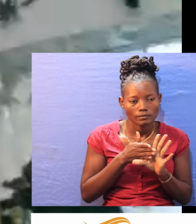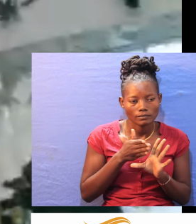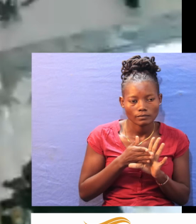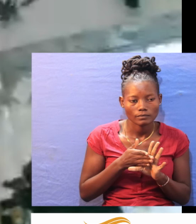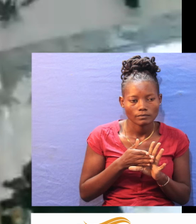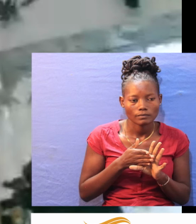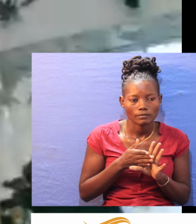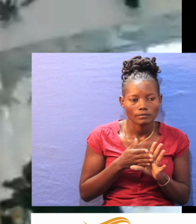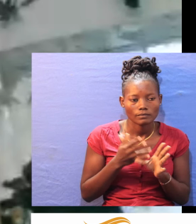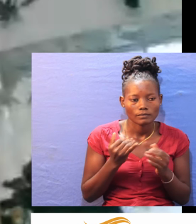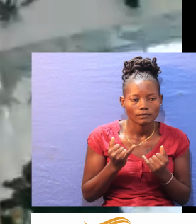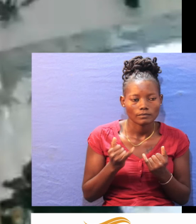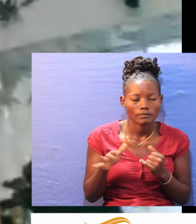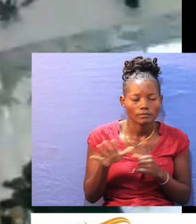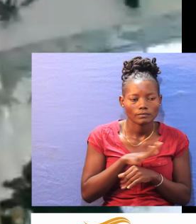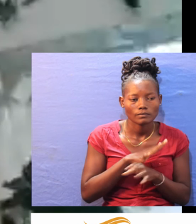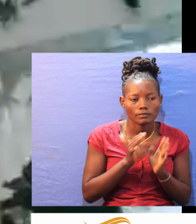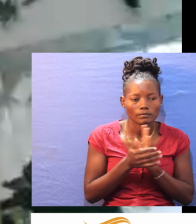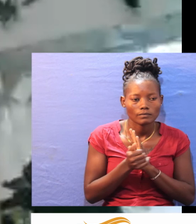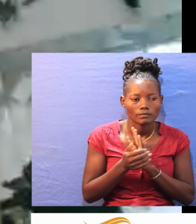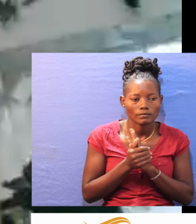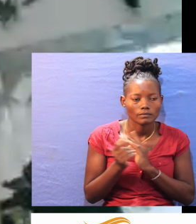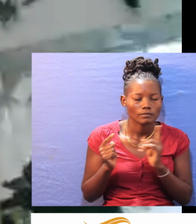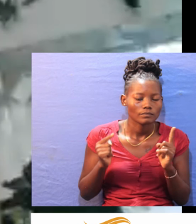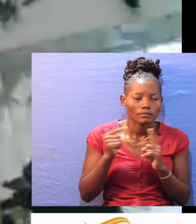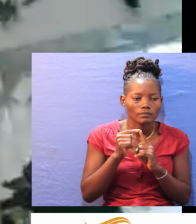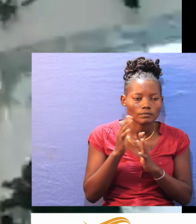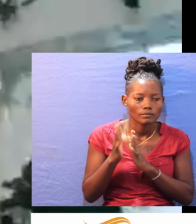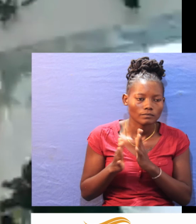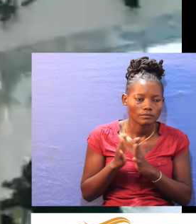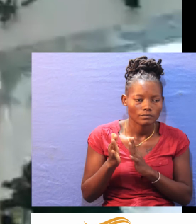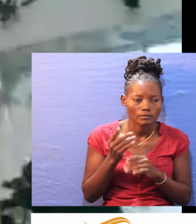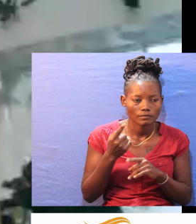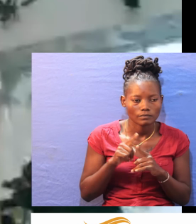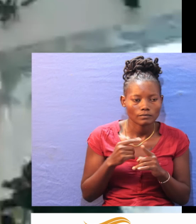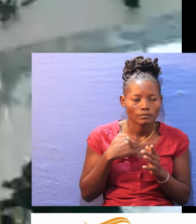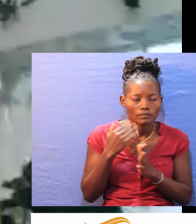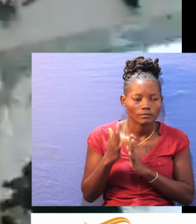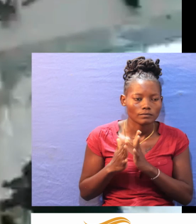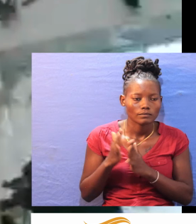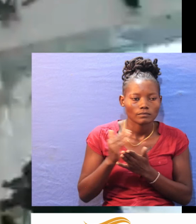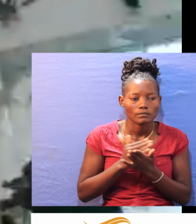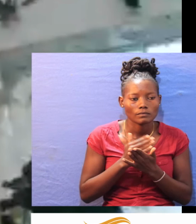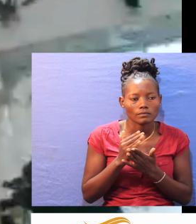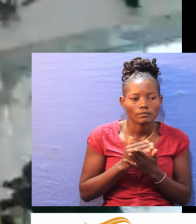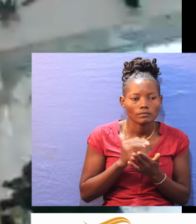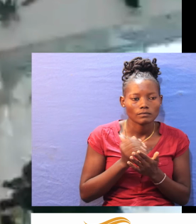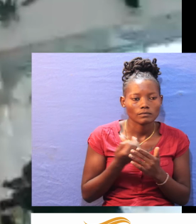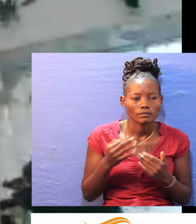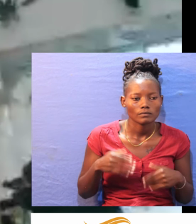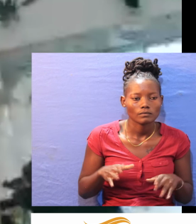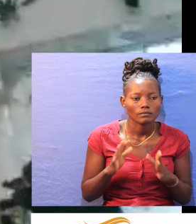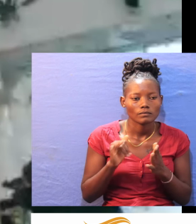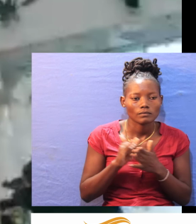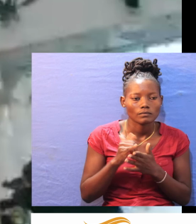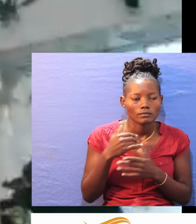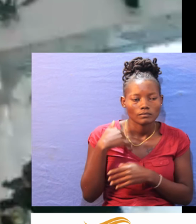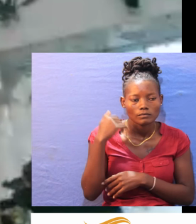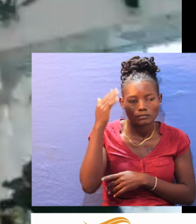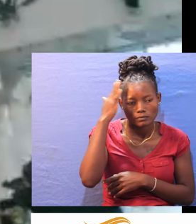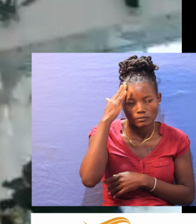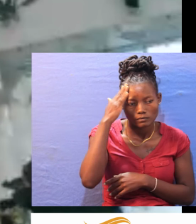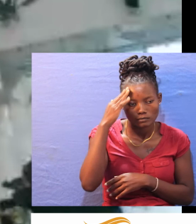not the total expert on goal setting, but I've tried to share some ways that I utilize goal